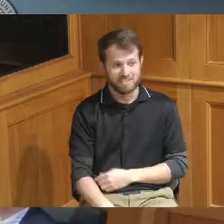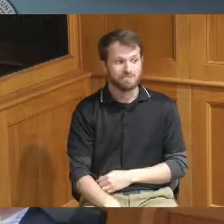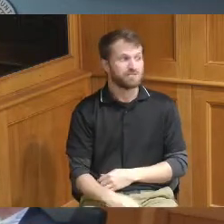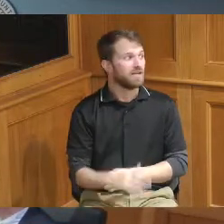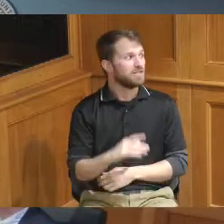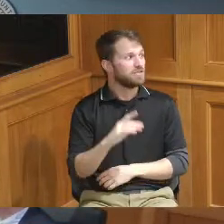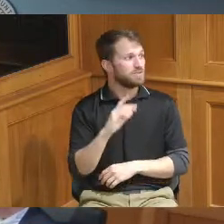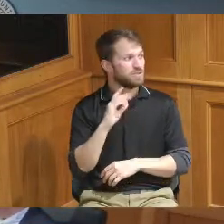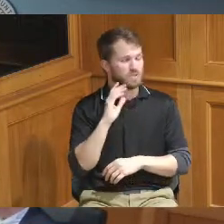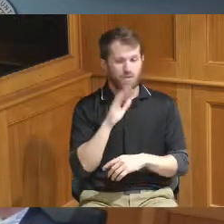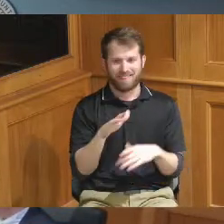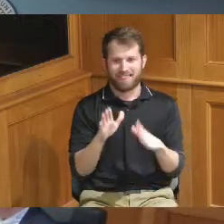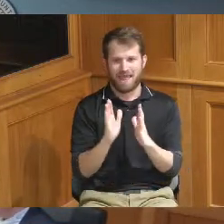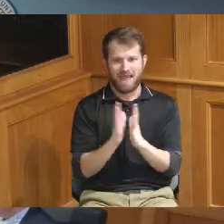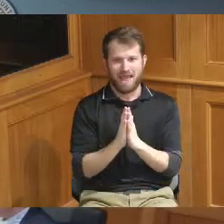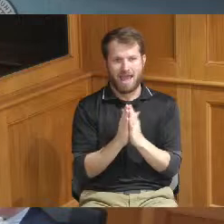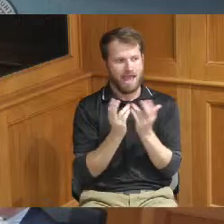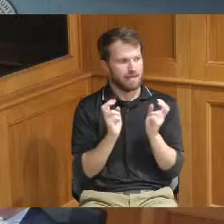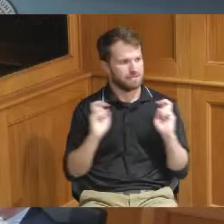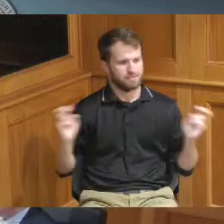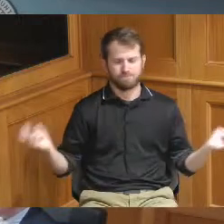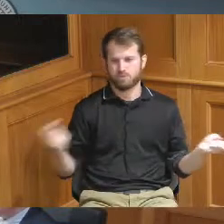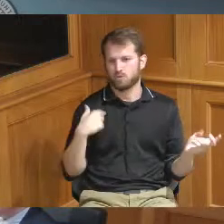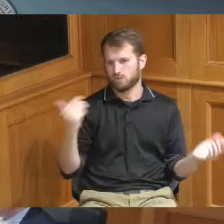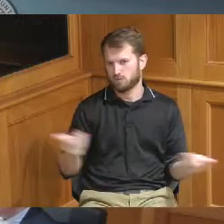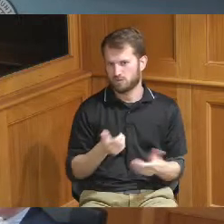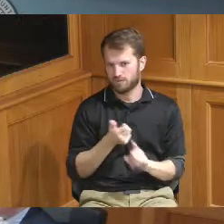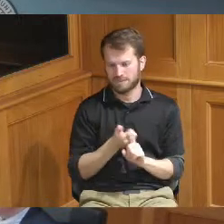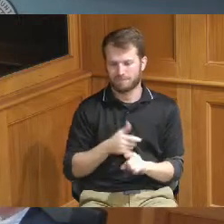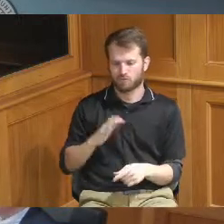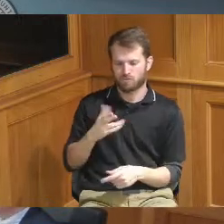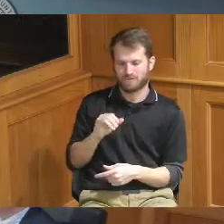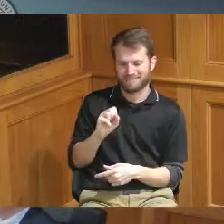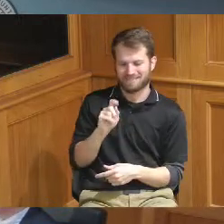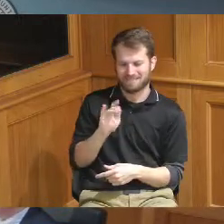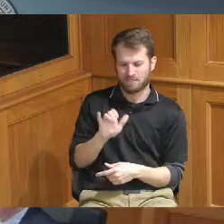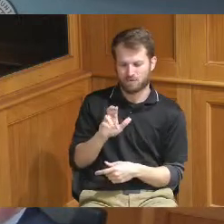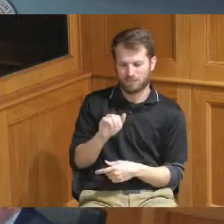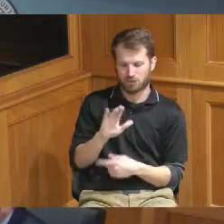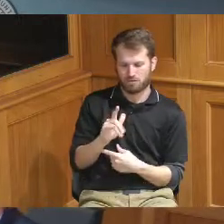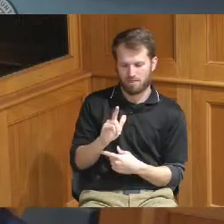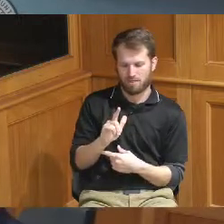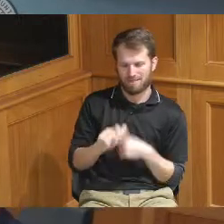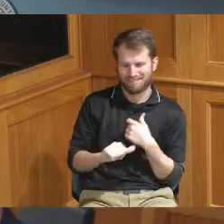going to ask everybody on the dais to introduce themselves. Chrissy Rischel, Assistant Clerk.